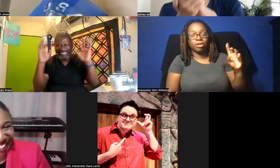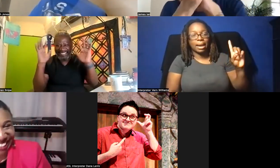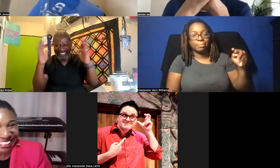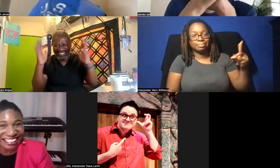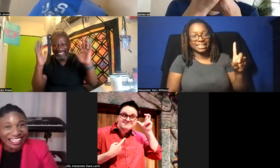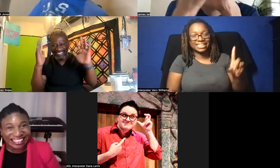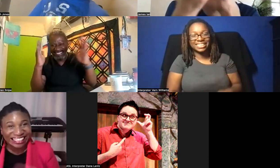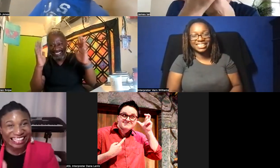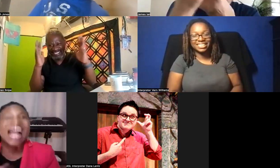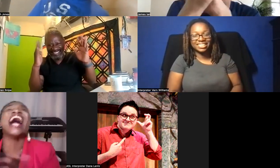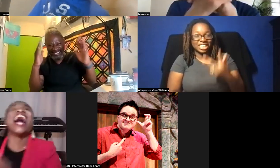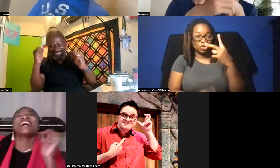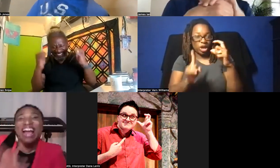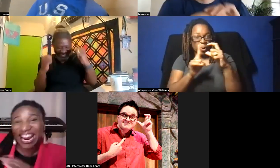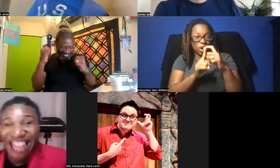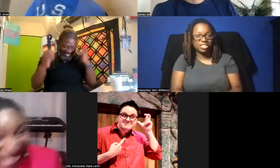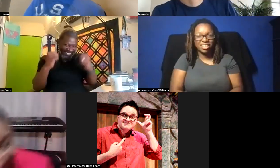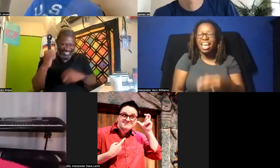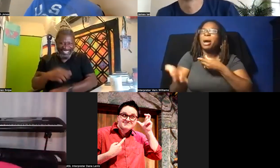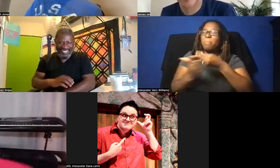Buy my album. There you go. That's 3 words.